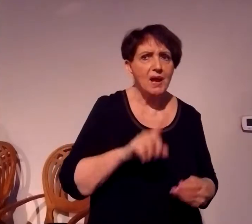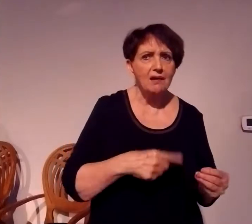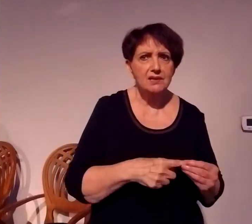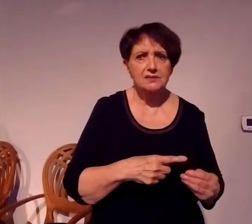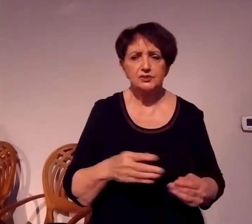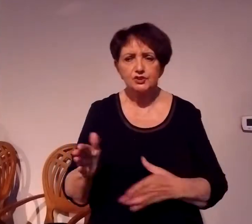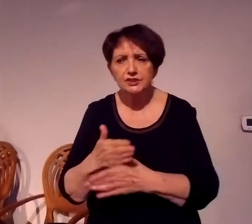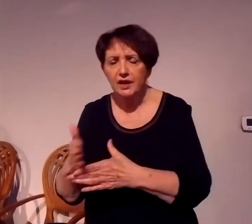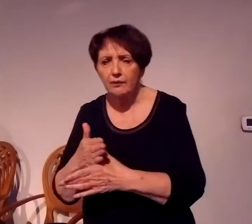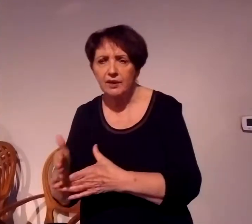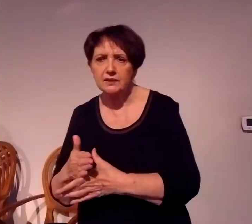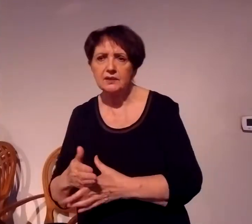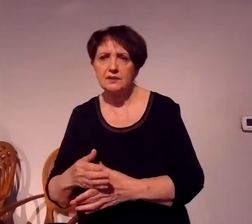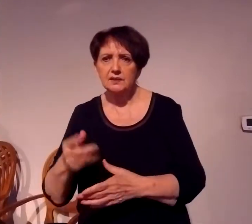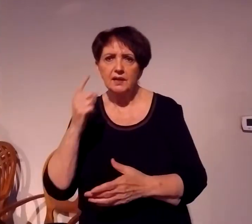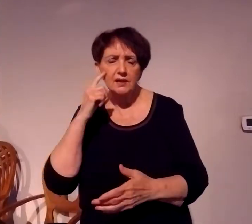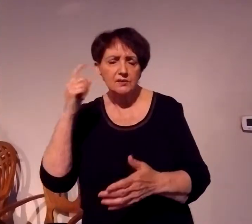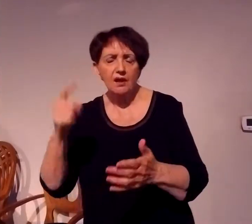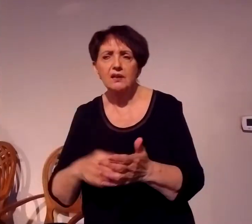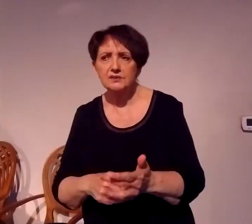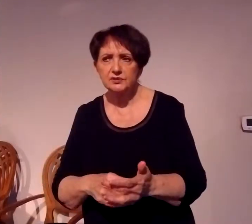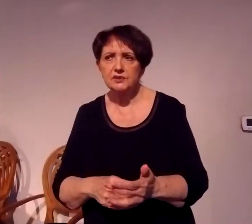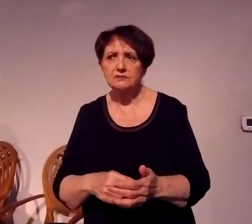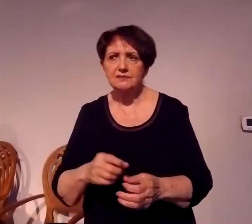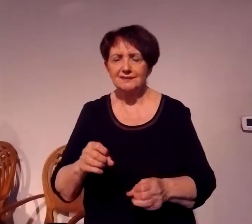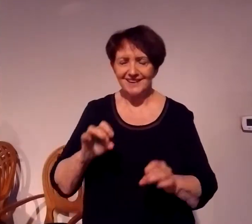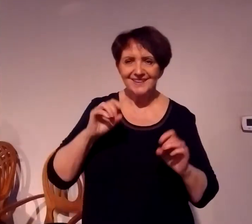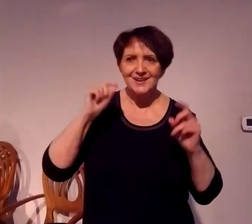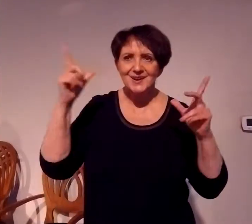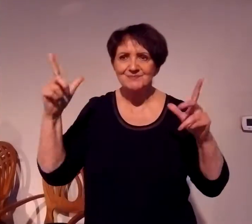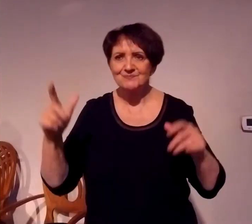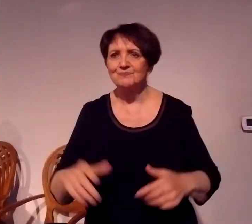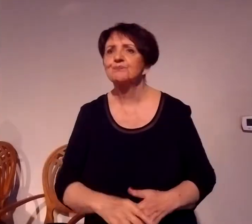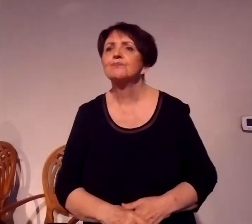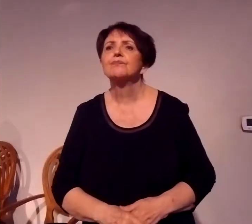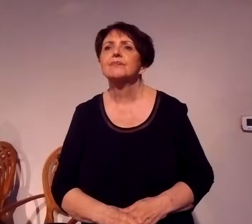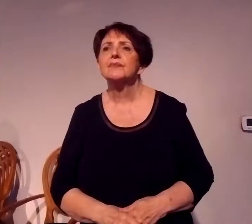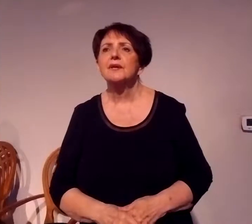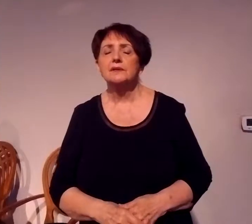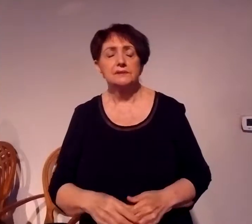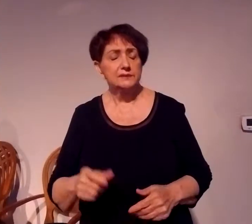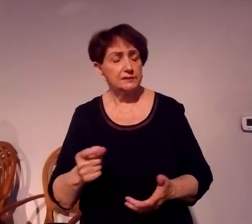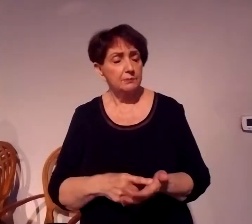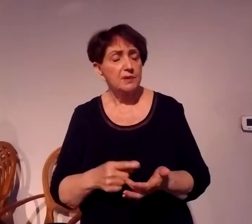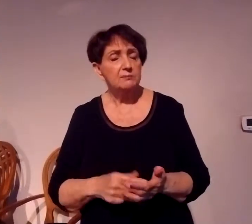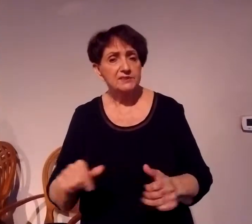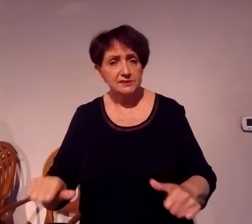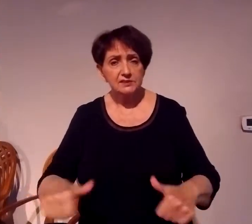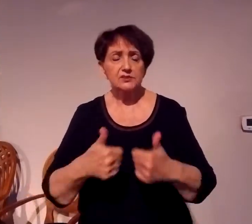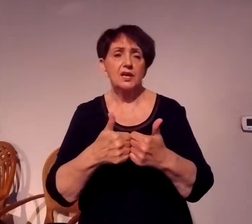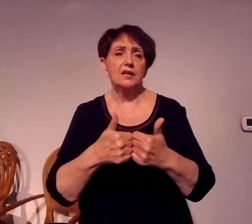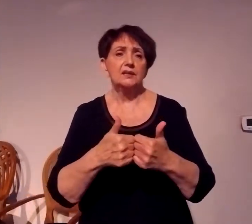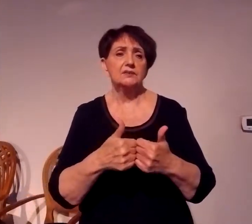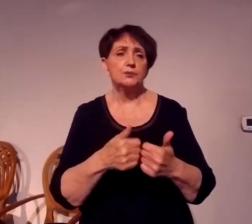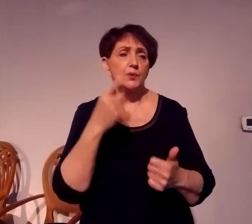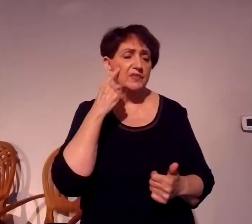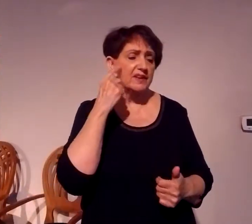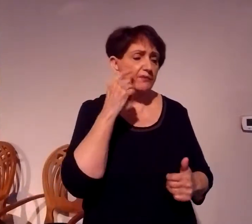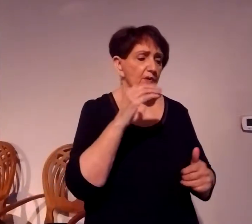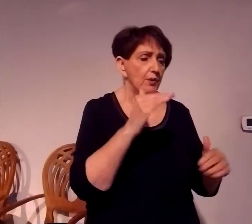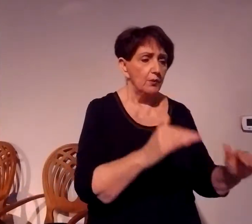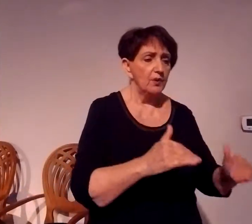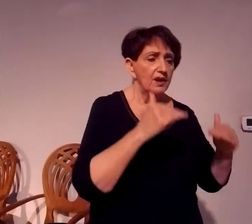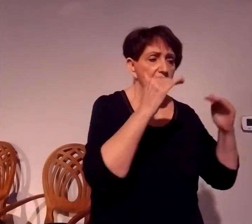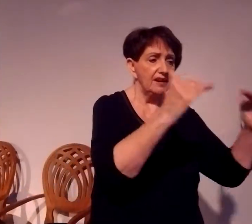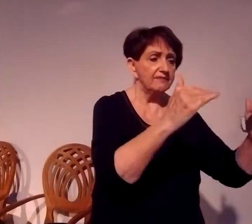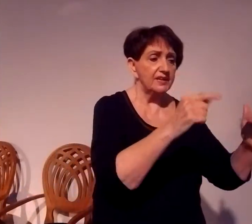it, acknowledge it, light up. And you know, sometimes we have a little bit of a challenge because we think if we're lifting someone up, that means we're